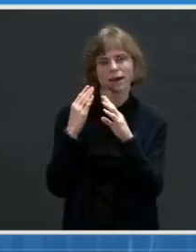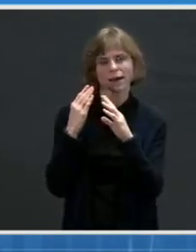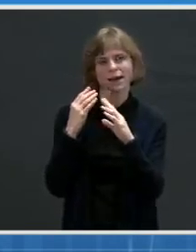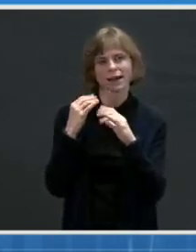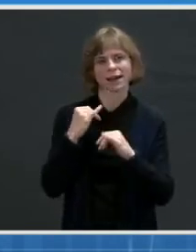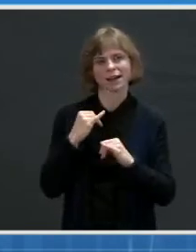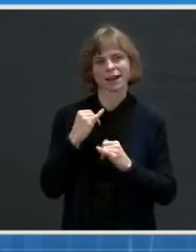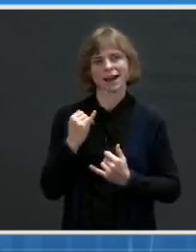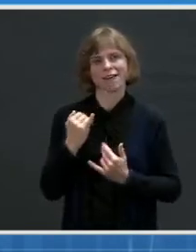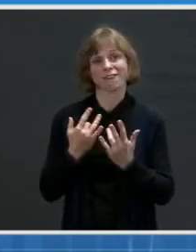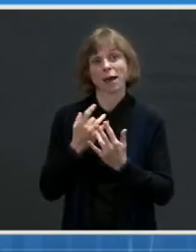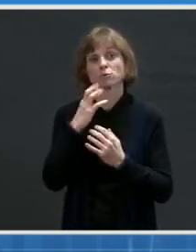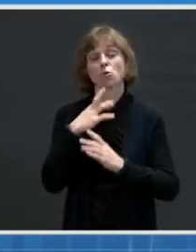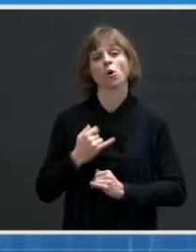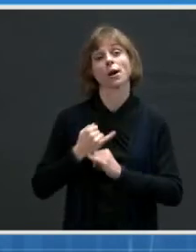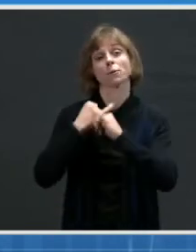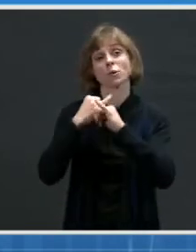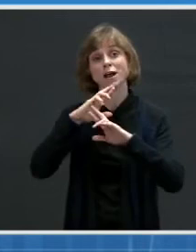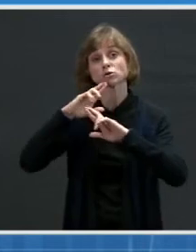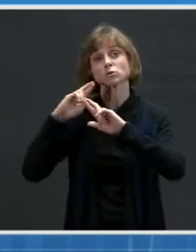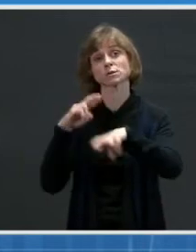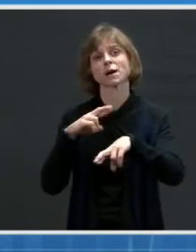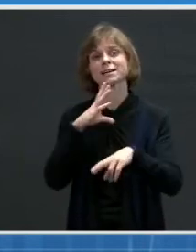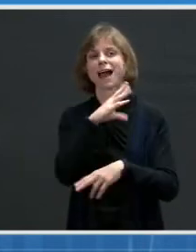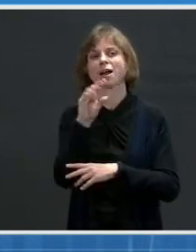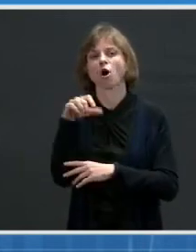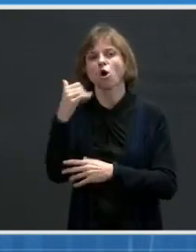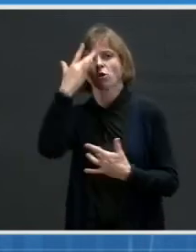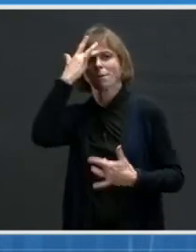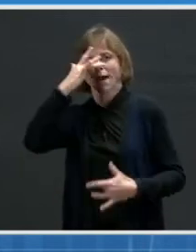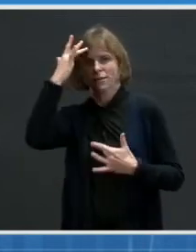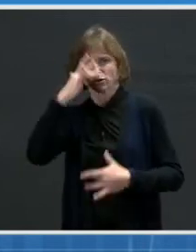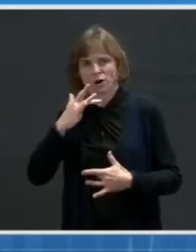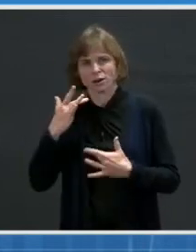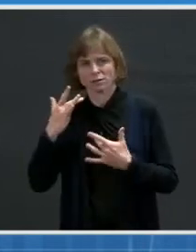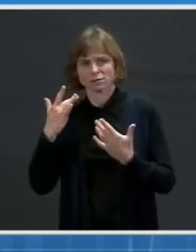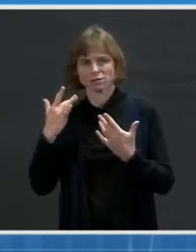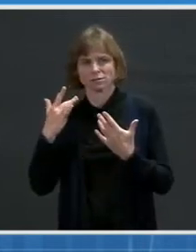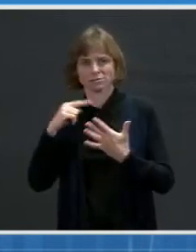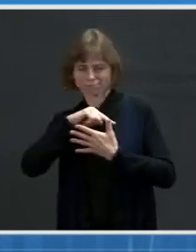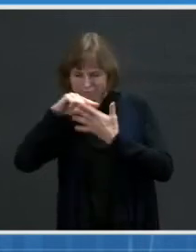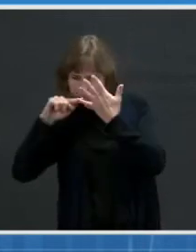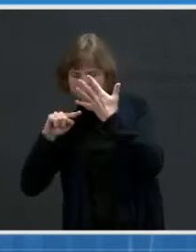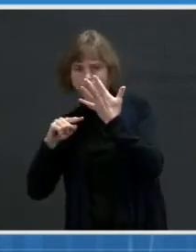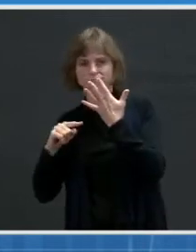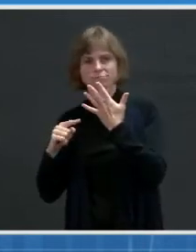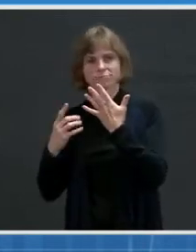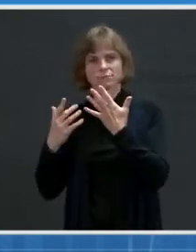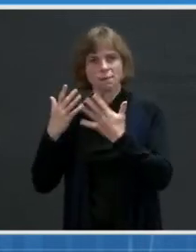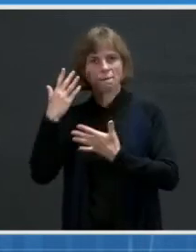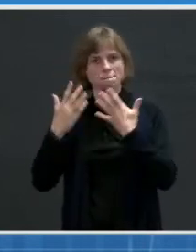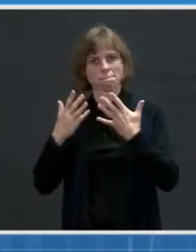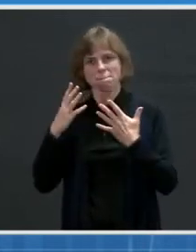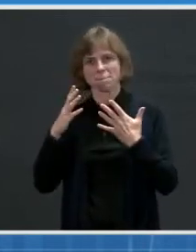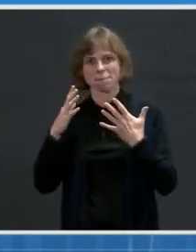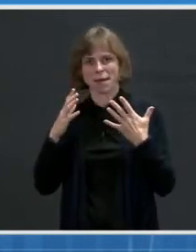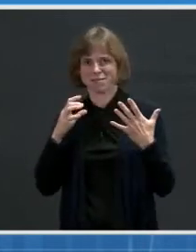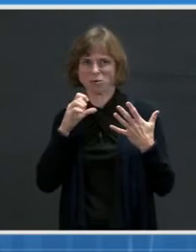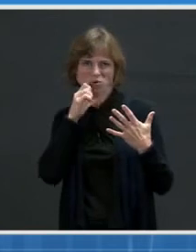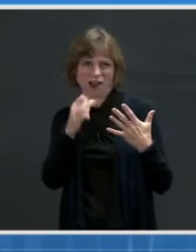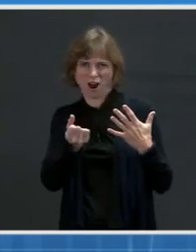response, as well as other pathogenic mechanisms which are not necessarily that well